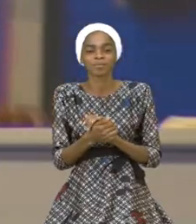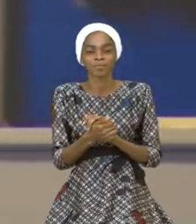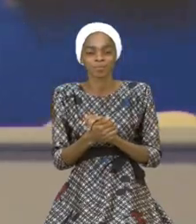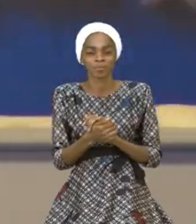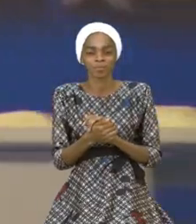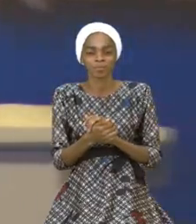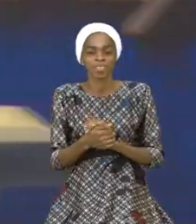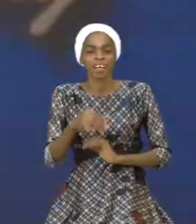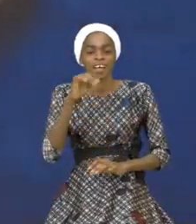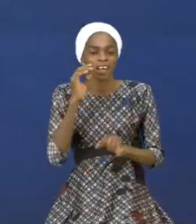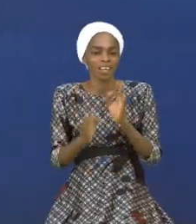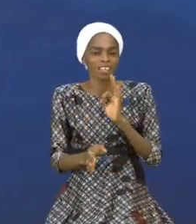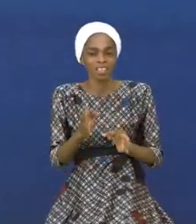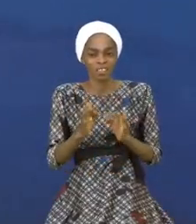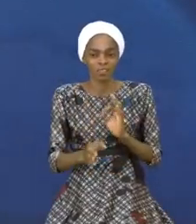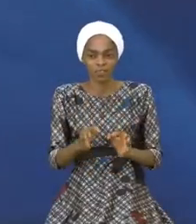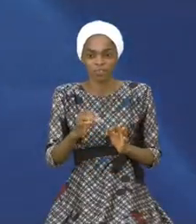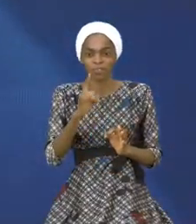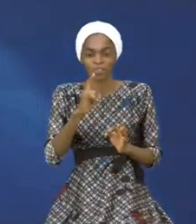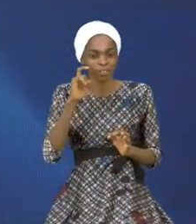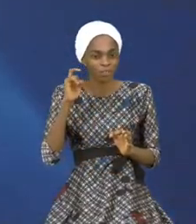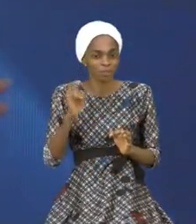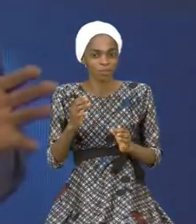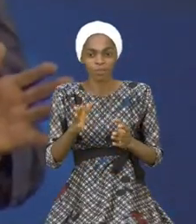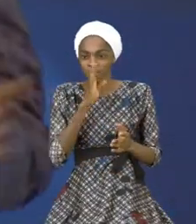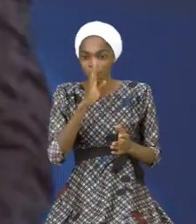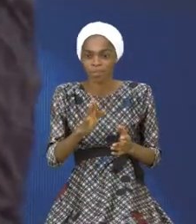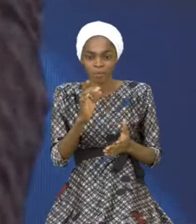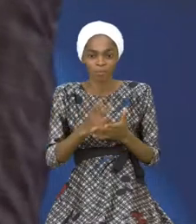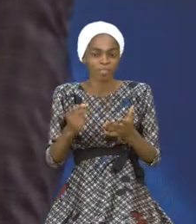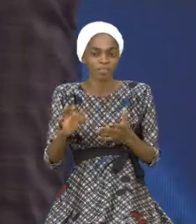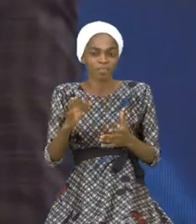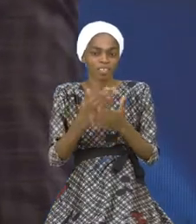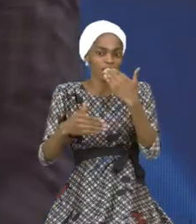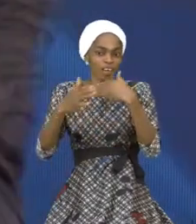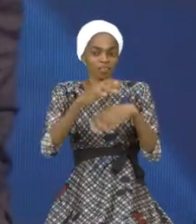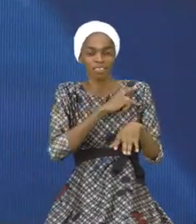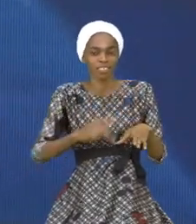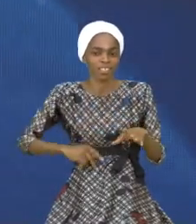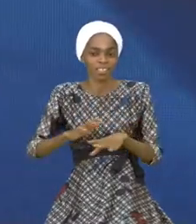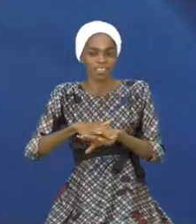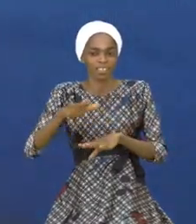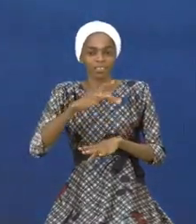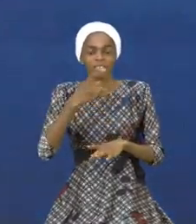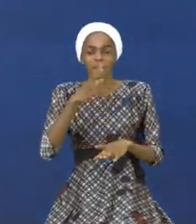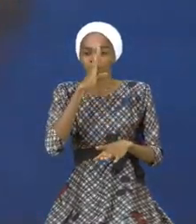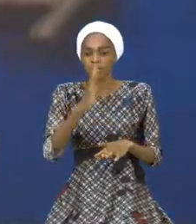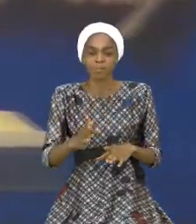life, there must be a new birth, the new birth into the eternal kingdom. Number